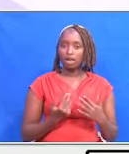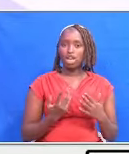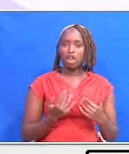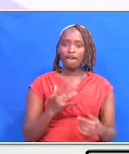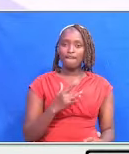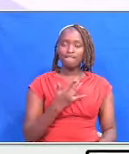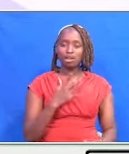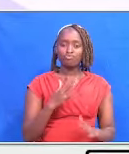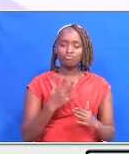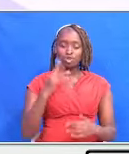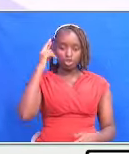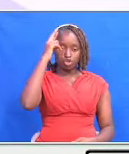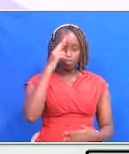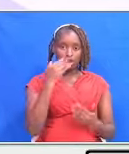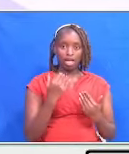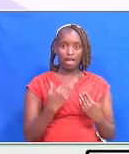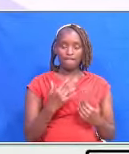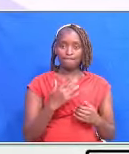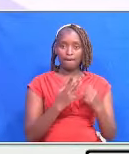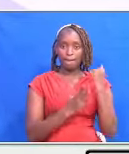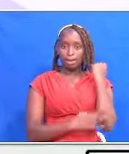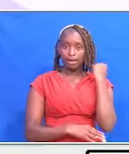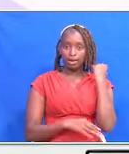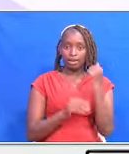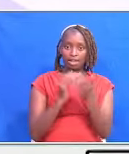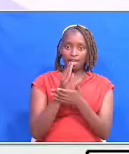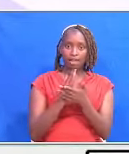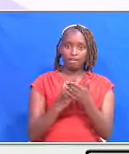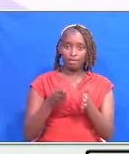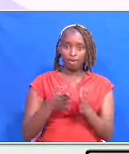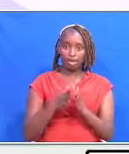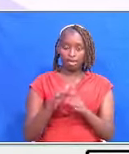feel doomed because no one is speaking about it. But George, halfway, just a moment.